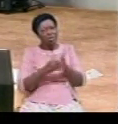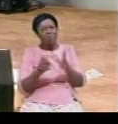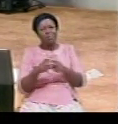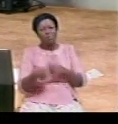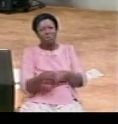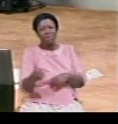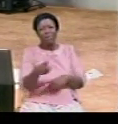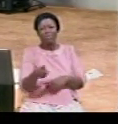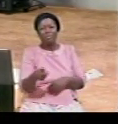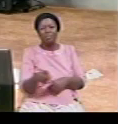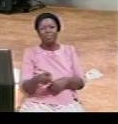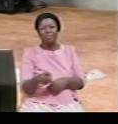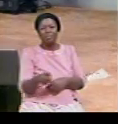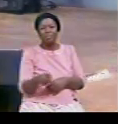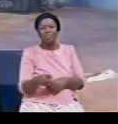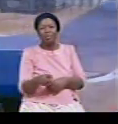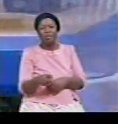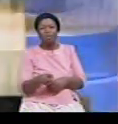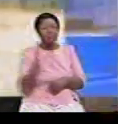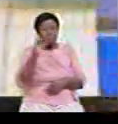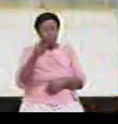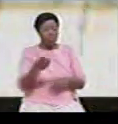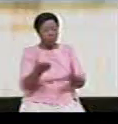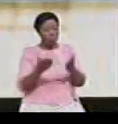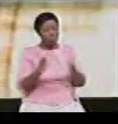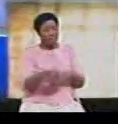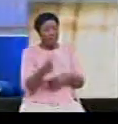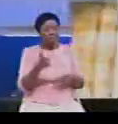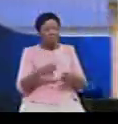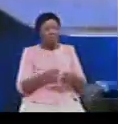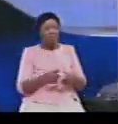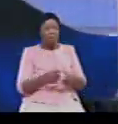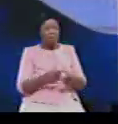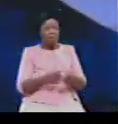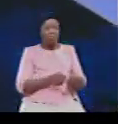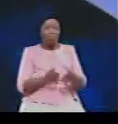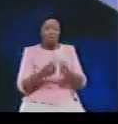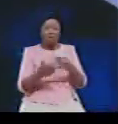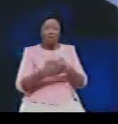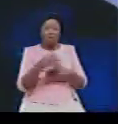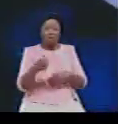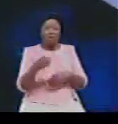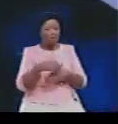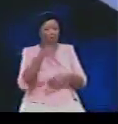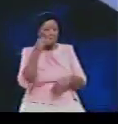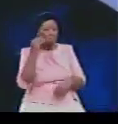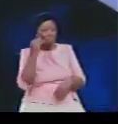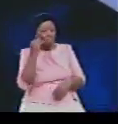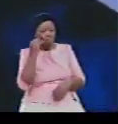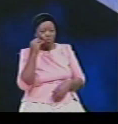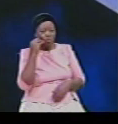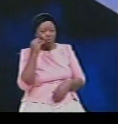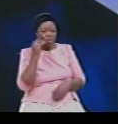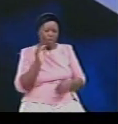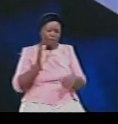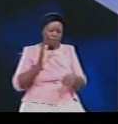Would you want anyone running after you at home?